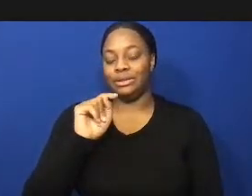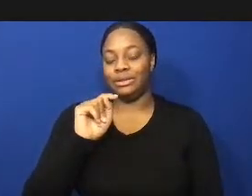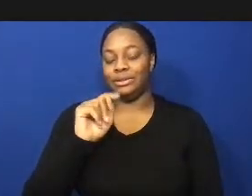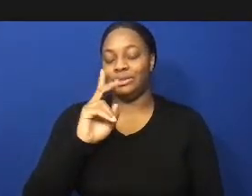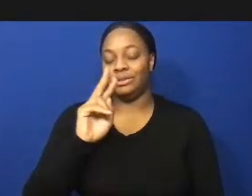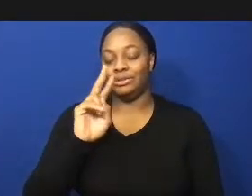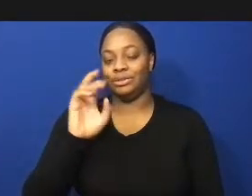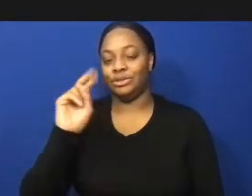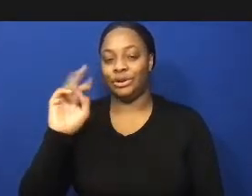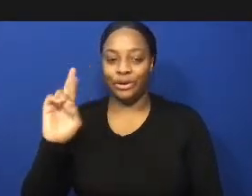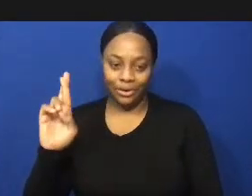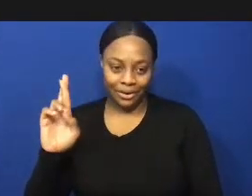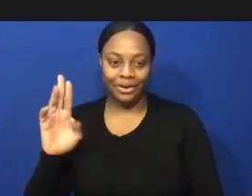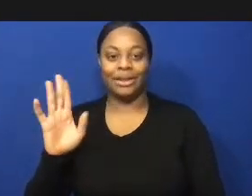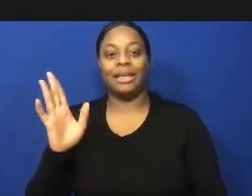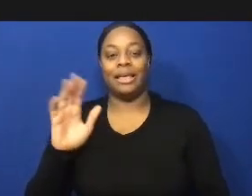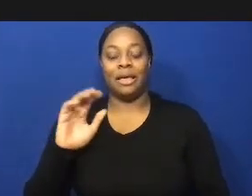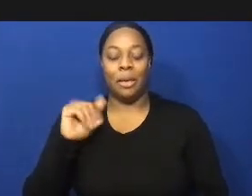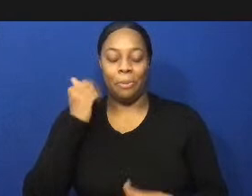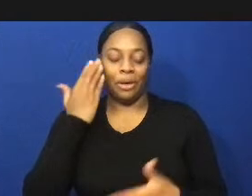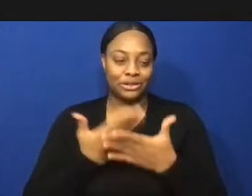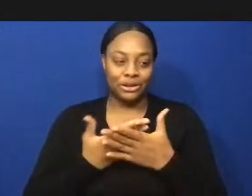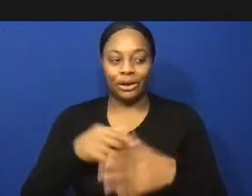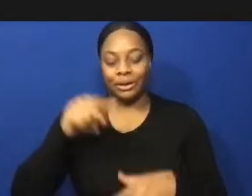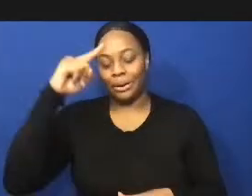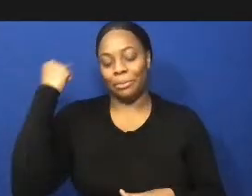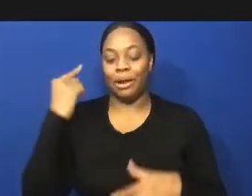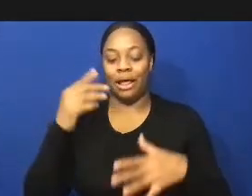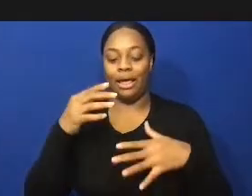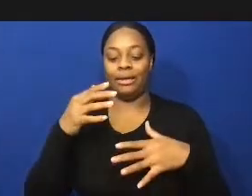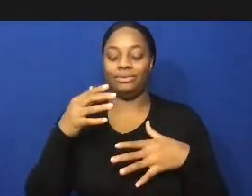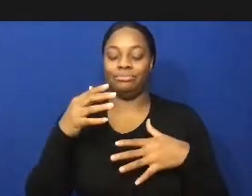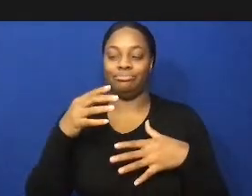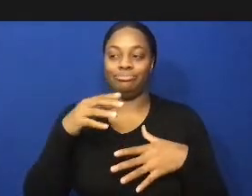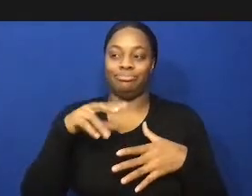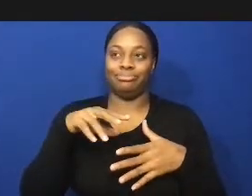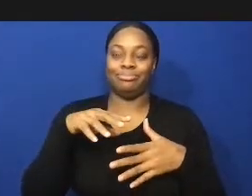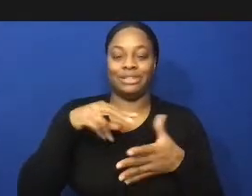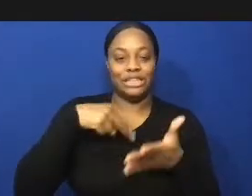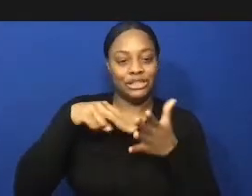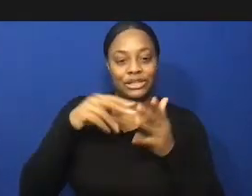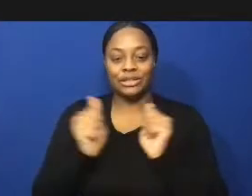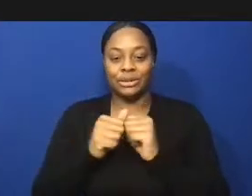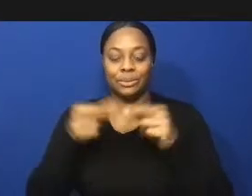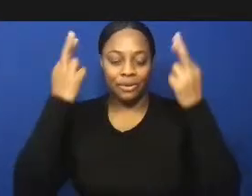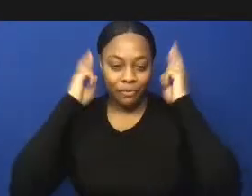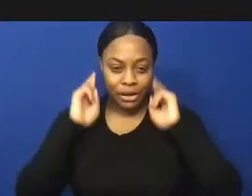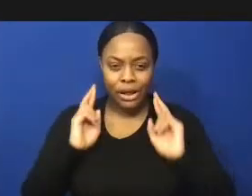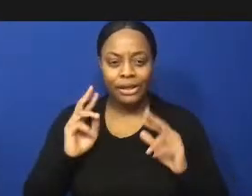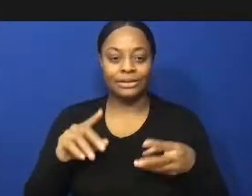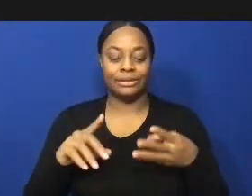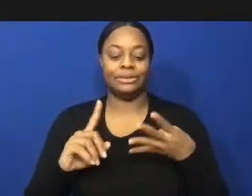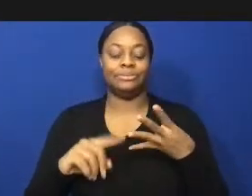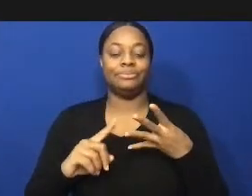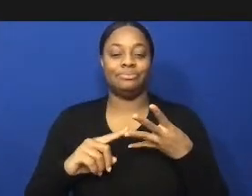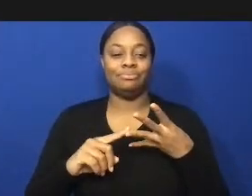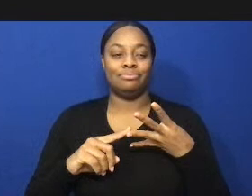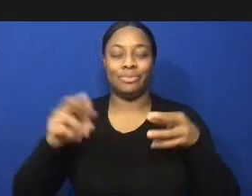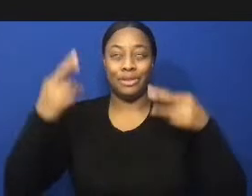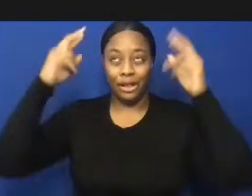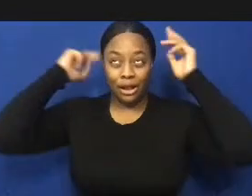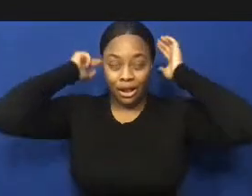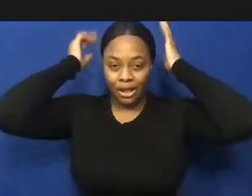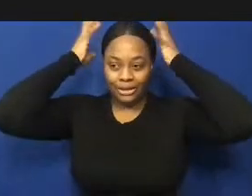Black ballerina with locks, is in her junior year at Boston Conservatory. I have locks that are wrapped on top of my head